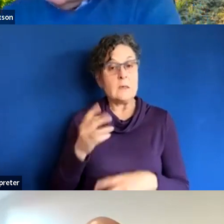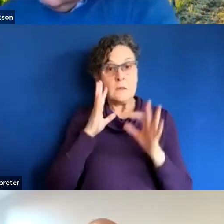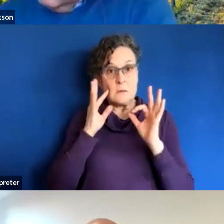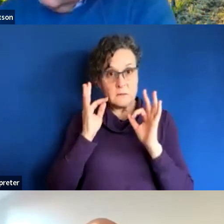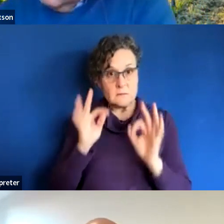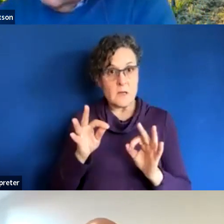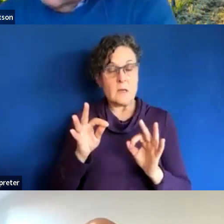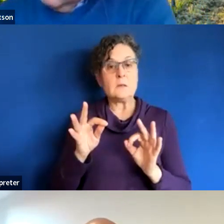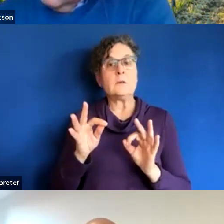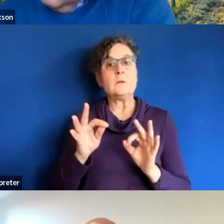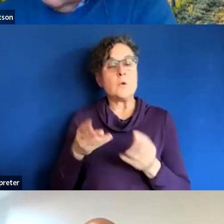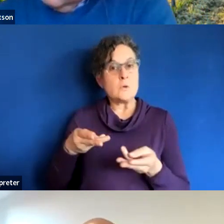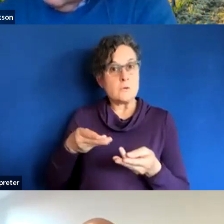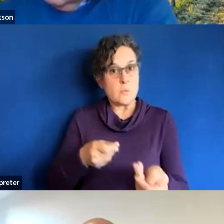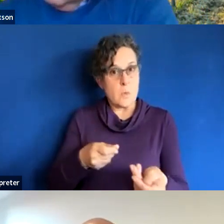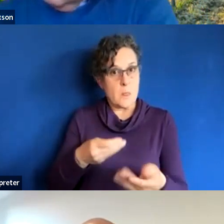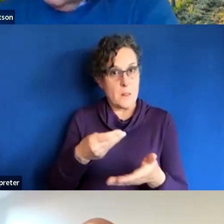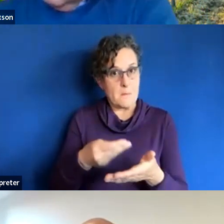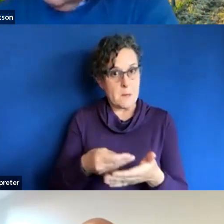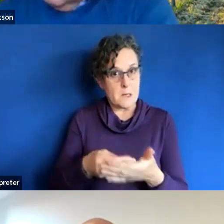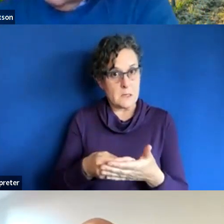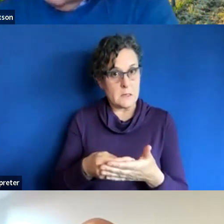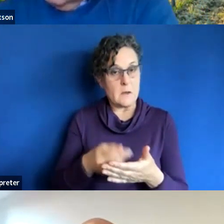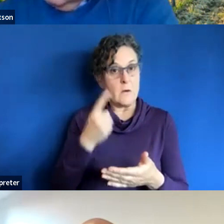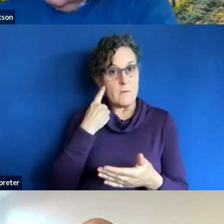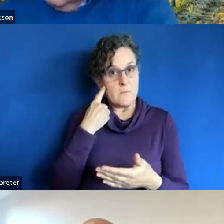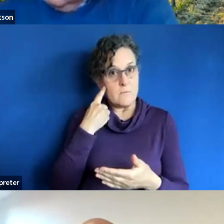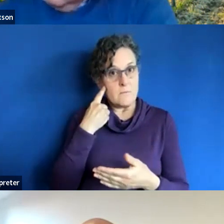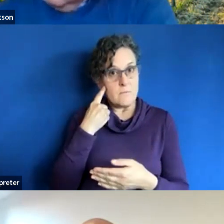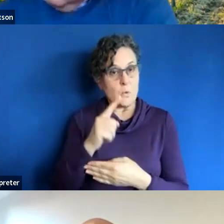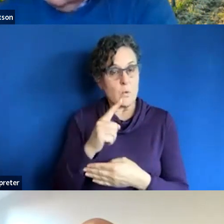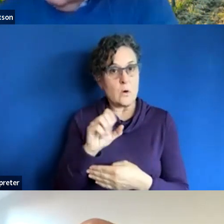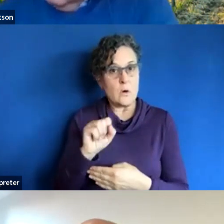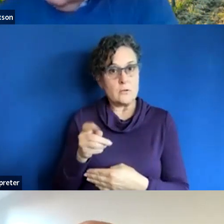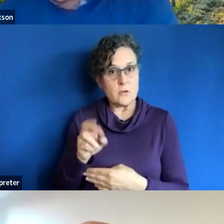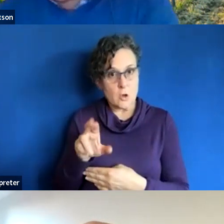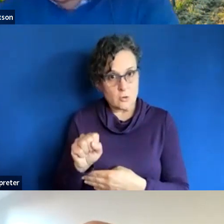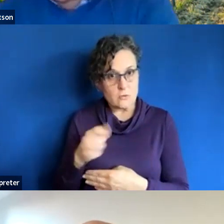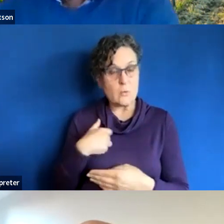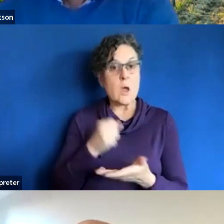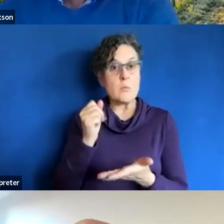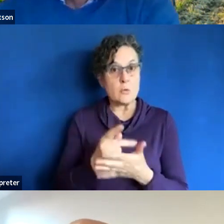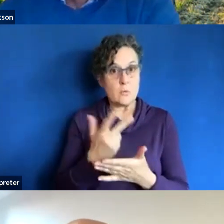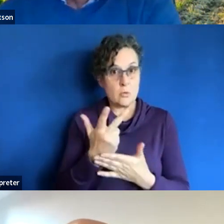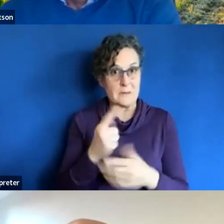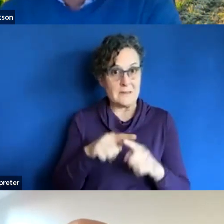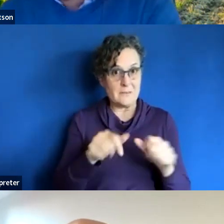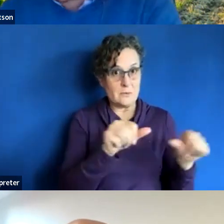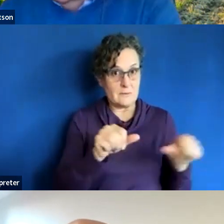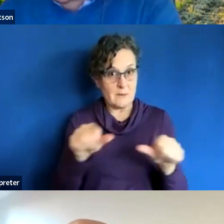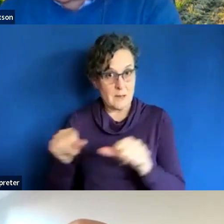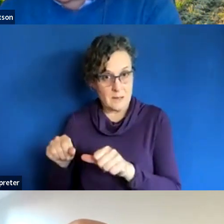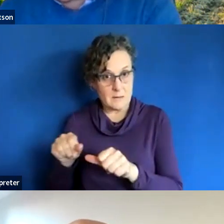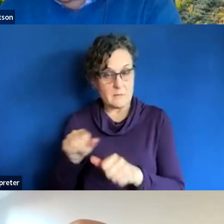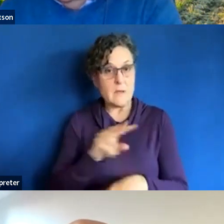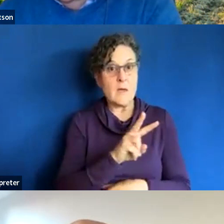shelters and approved looking at 3 sites: the Vets building, the Permit